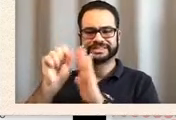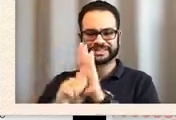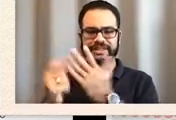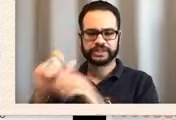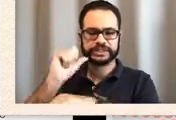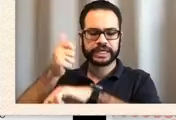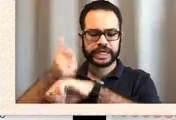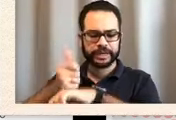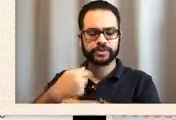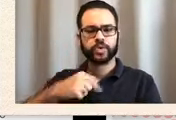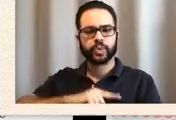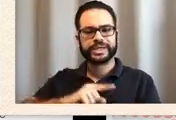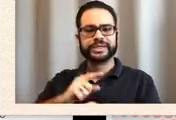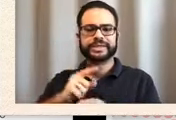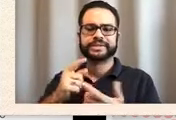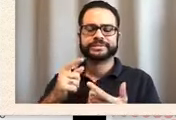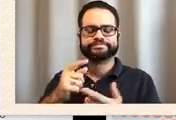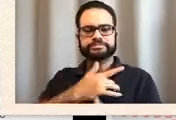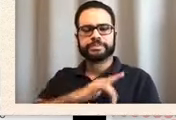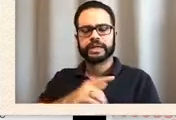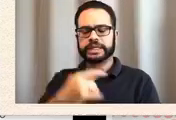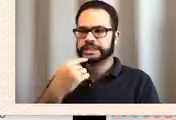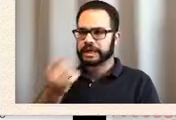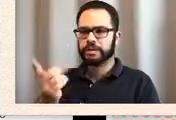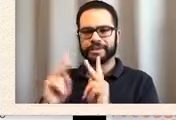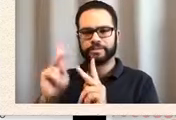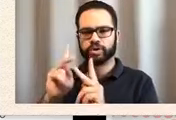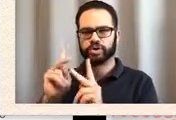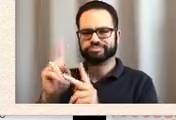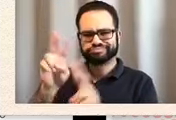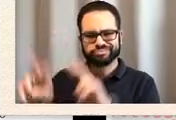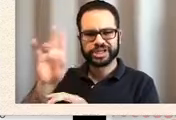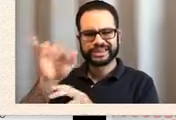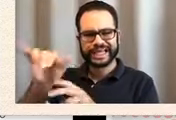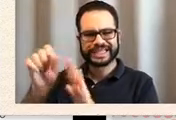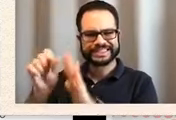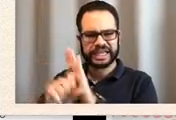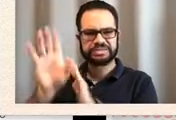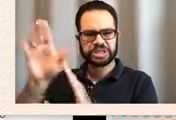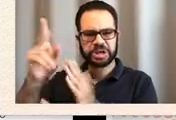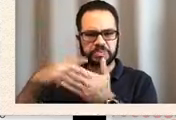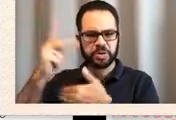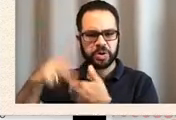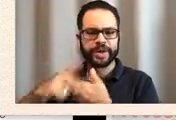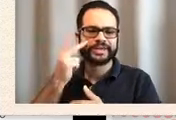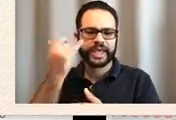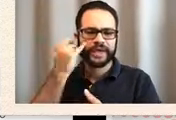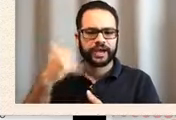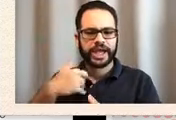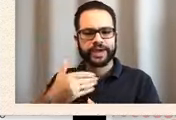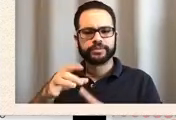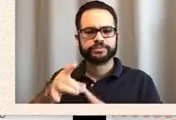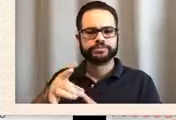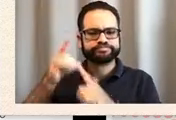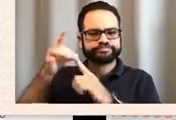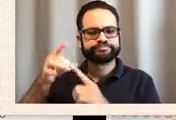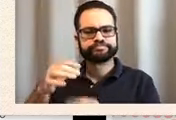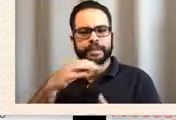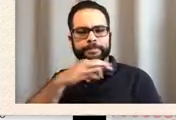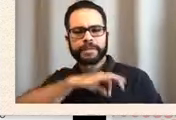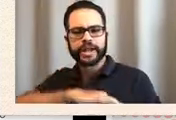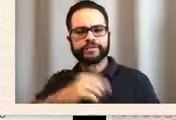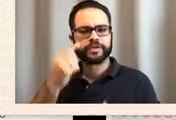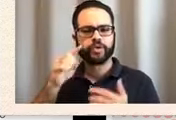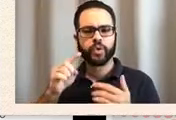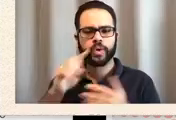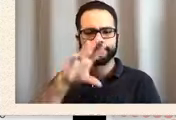usually encourage people to check out what that state's ABLE program is and see if there's unique benefits for being taking part